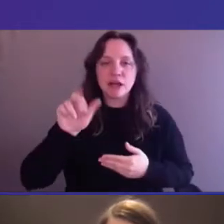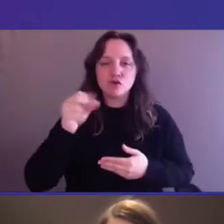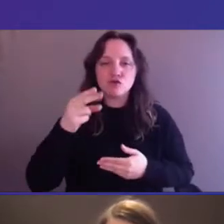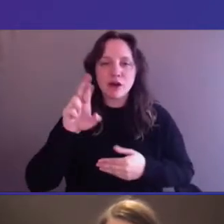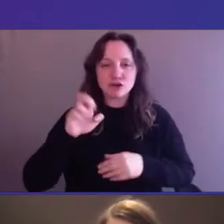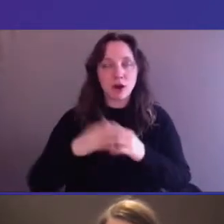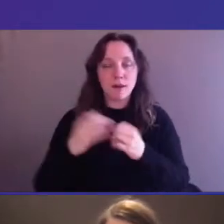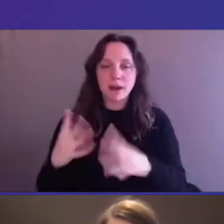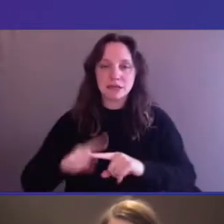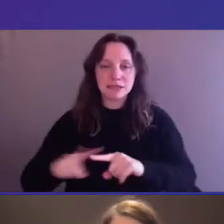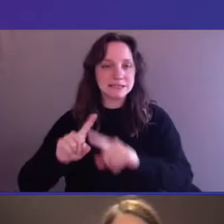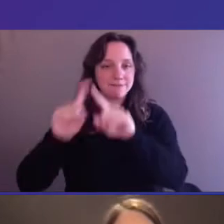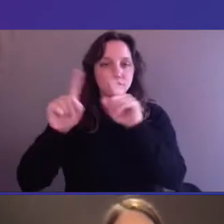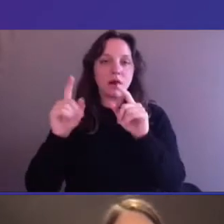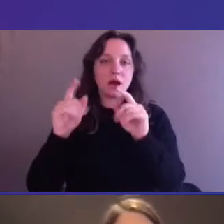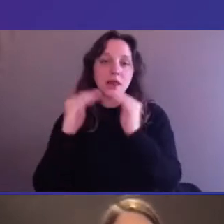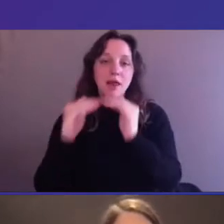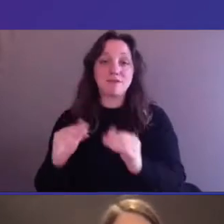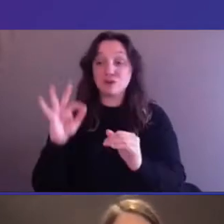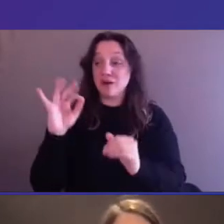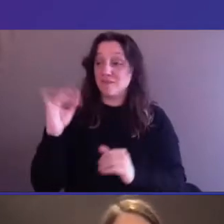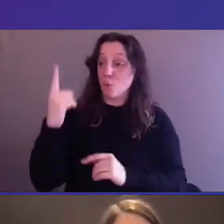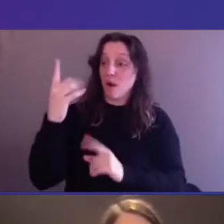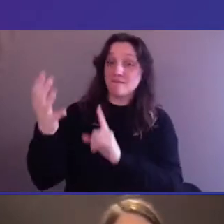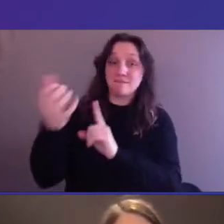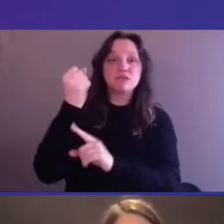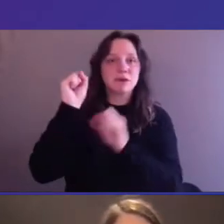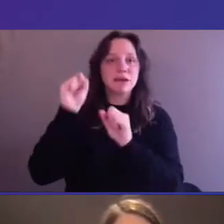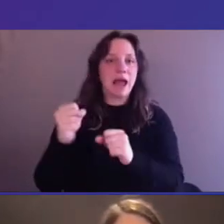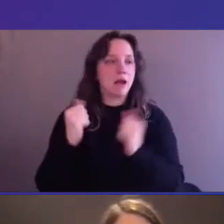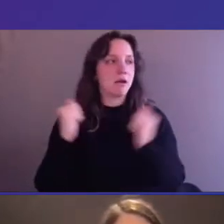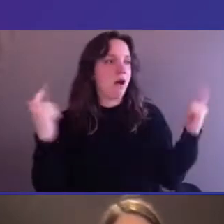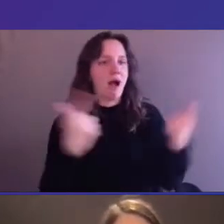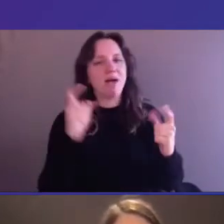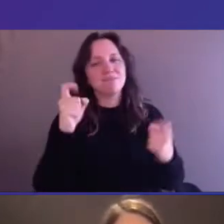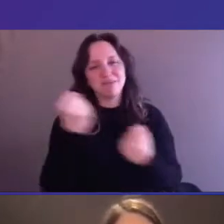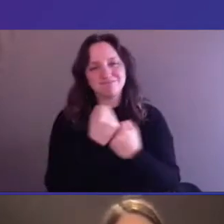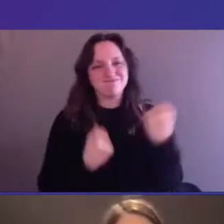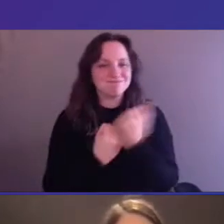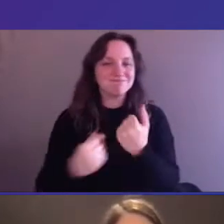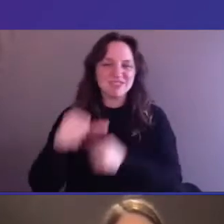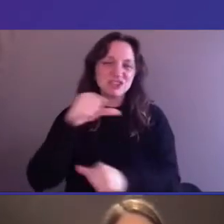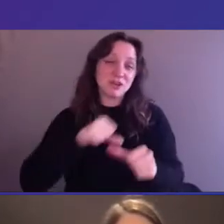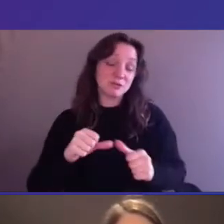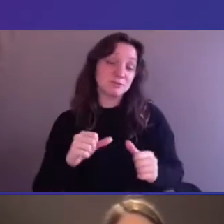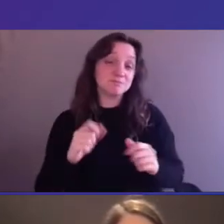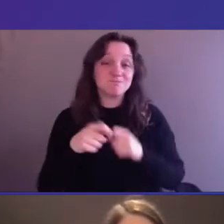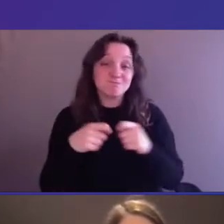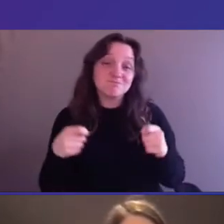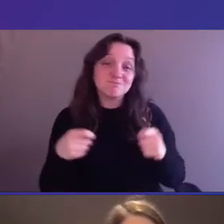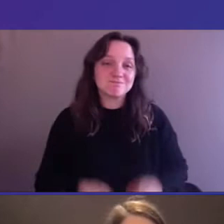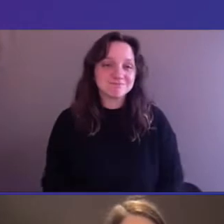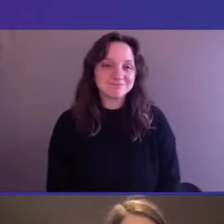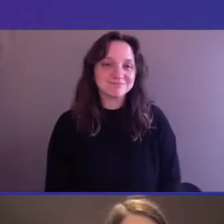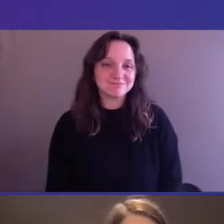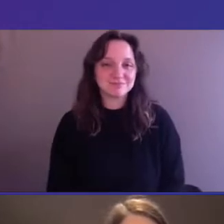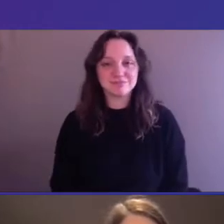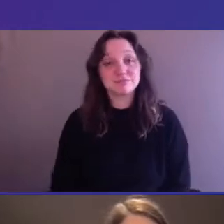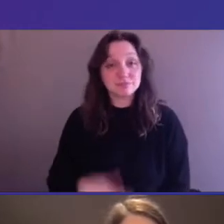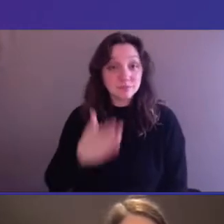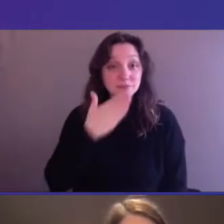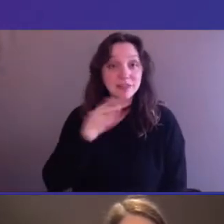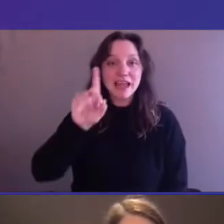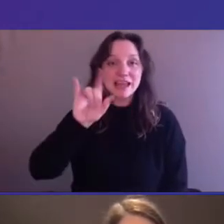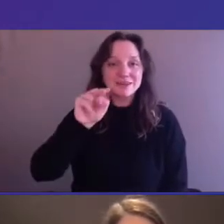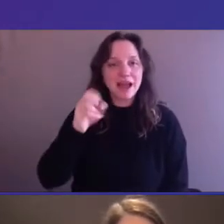for one of us is a victory for all of us, and we have to support one another as well. So. Thank you so much, Diane. This is